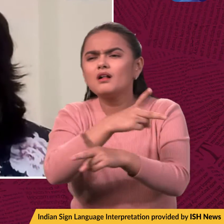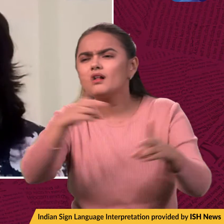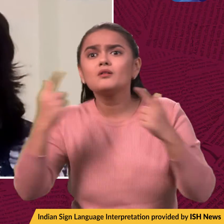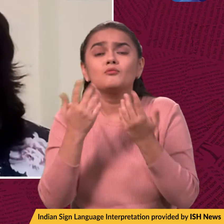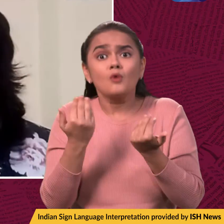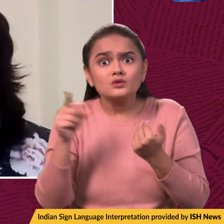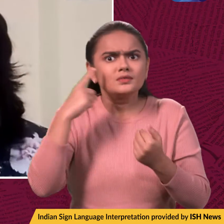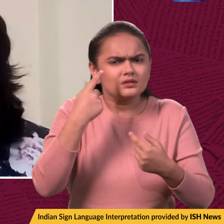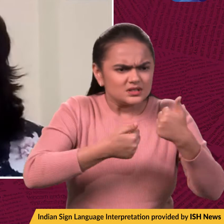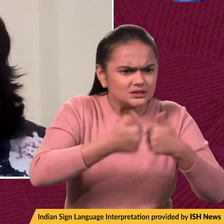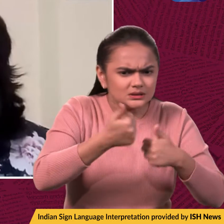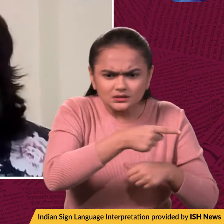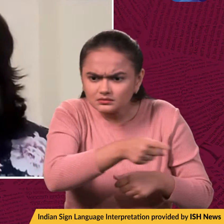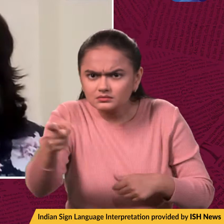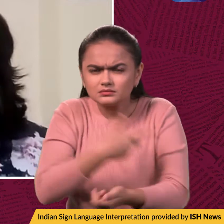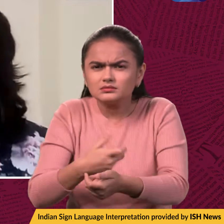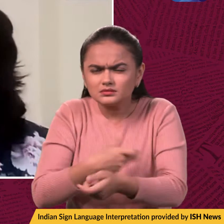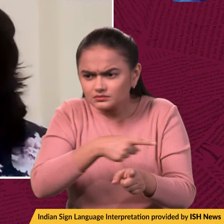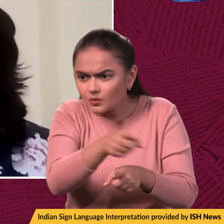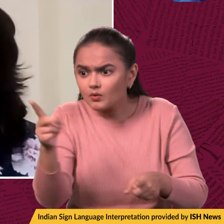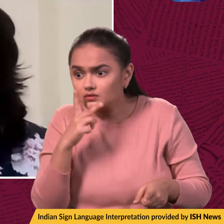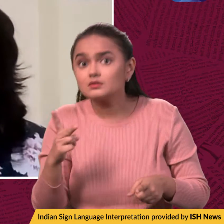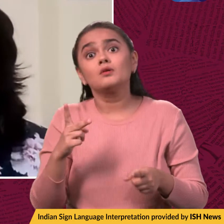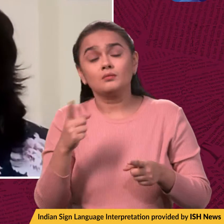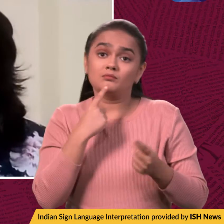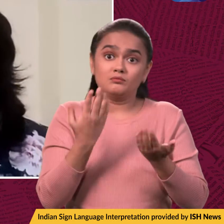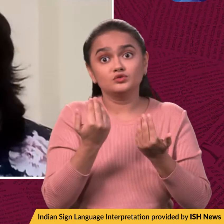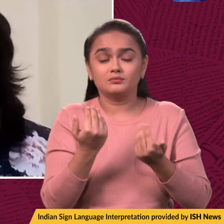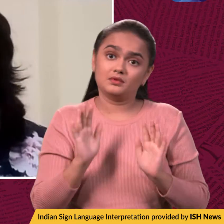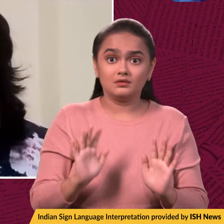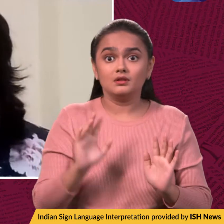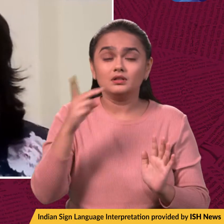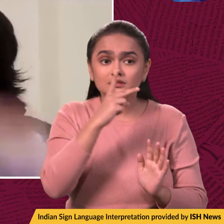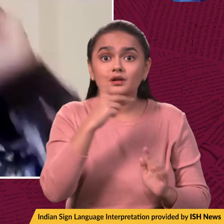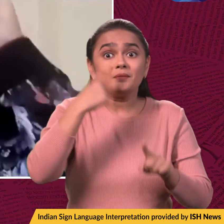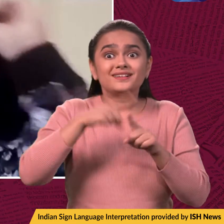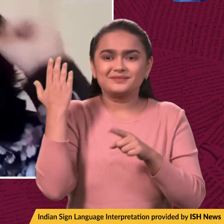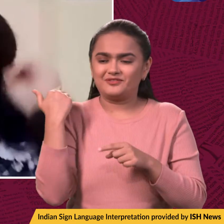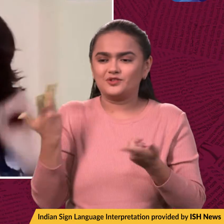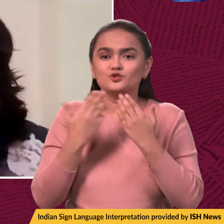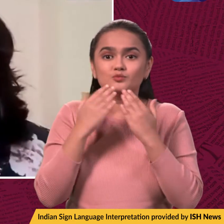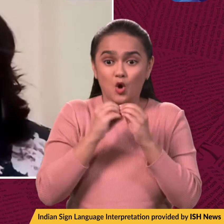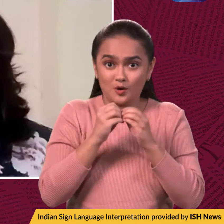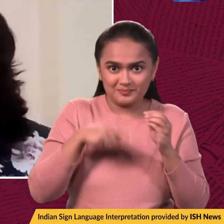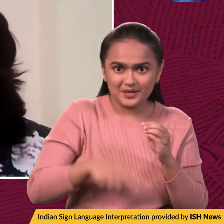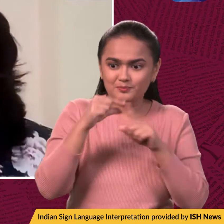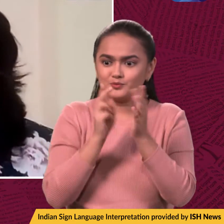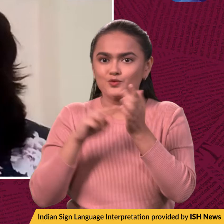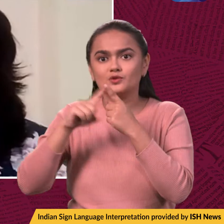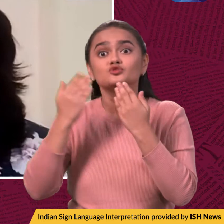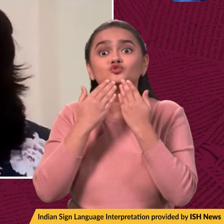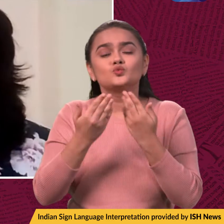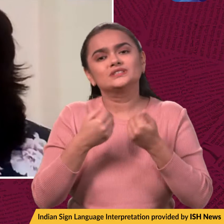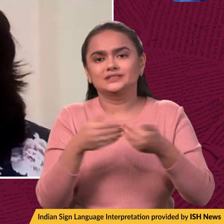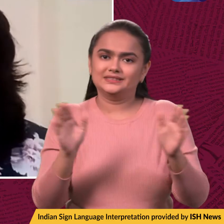lead to conventional tests failing to detect the variant. Now, schools in Mumbai and